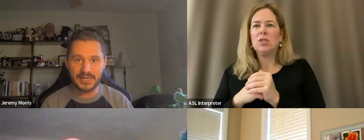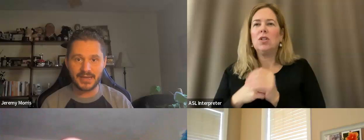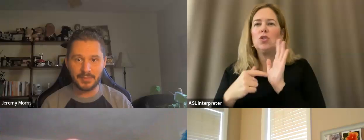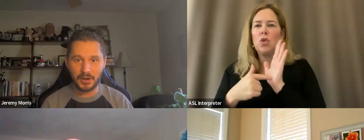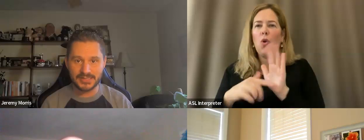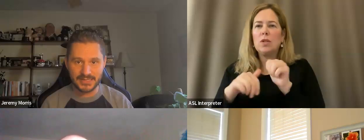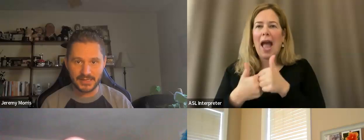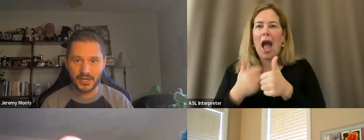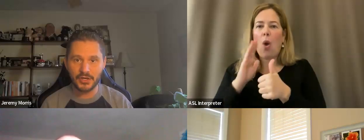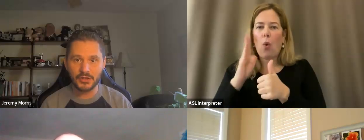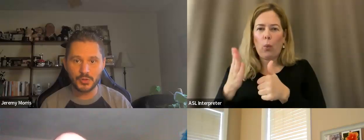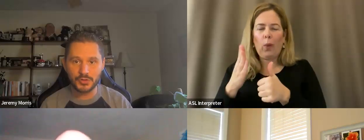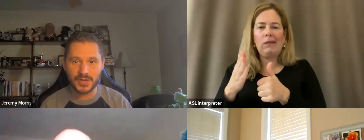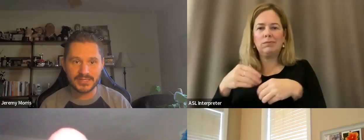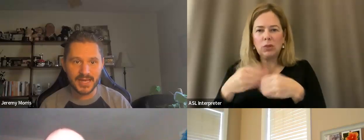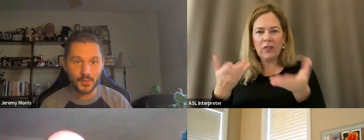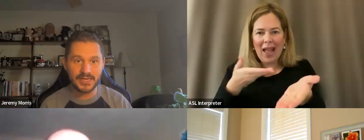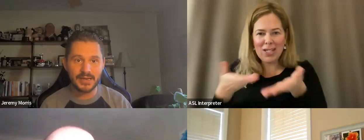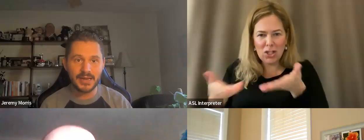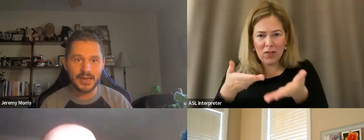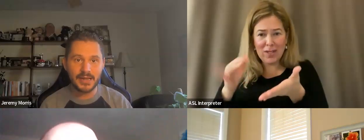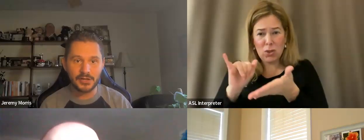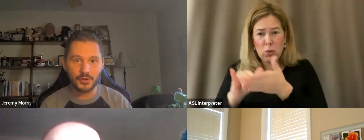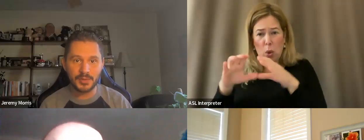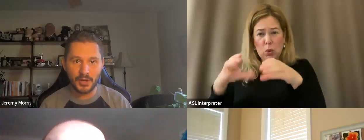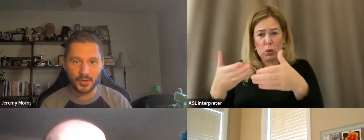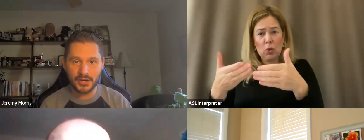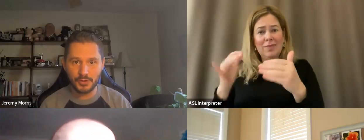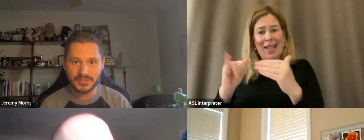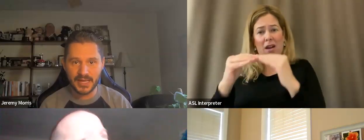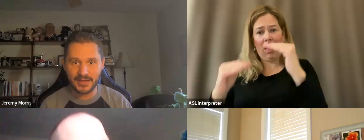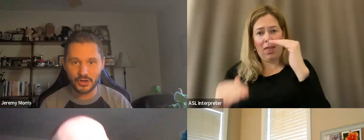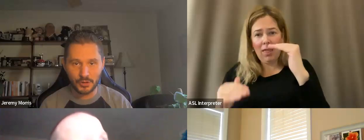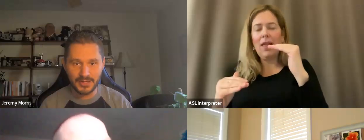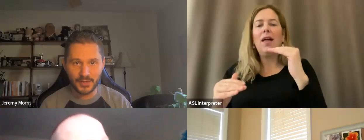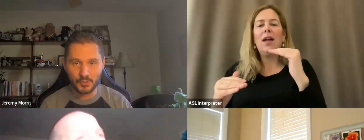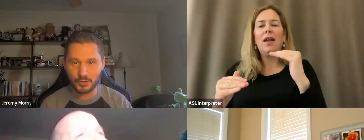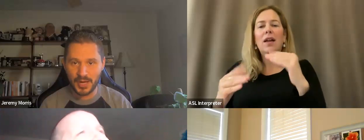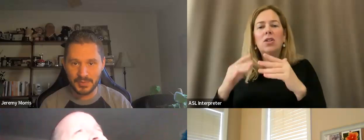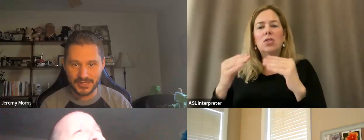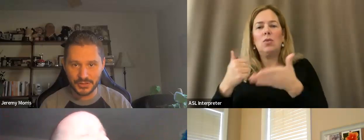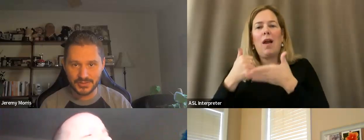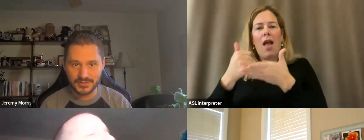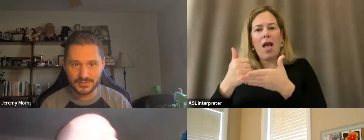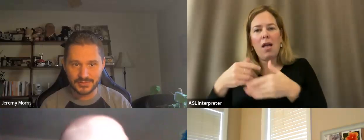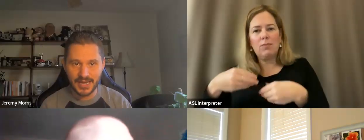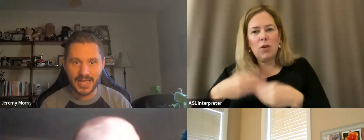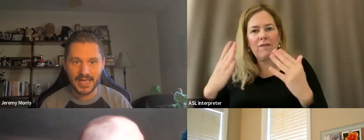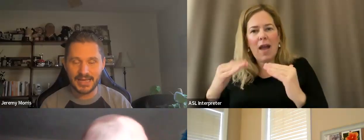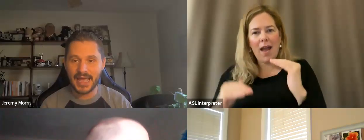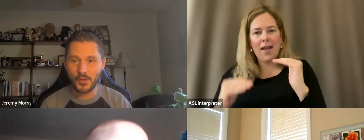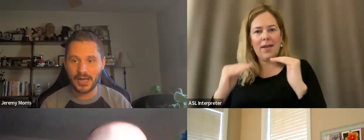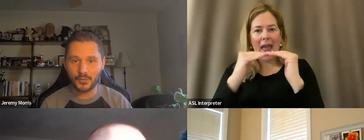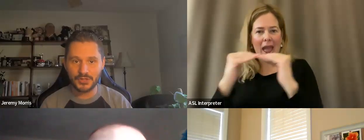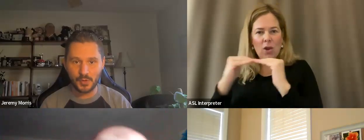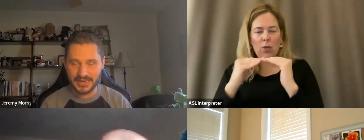Part B and Part C to address equity, including minority groups and urban and rural populations,